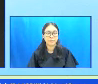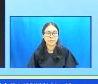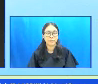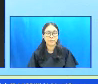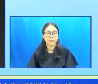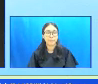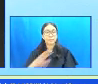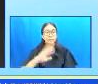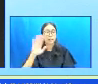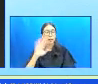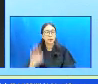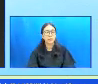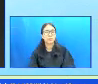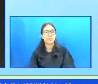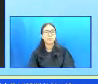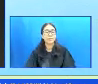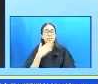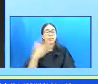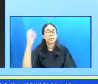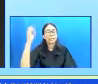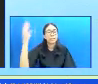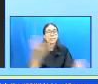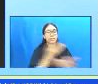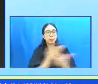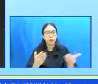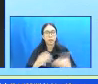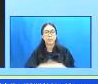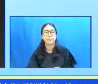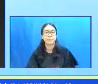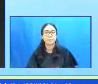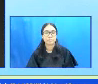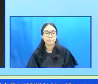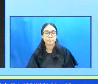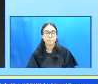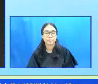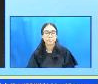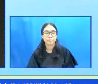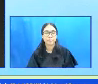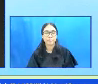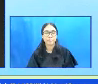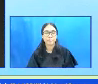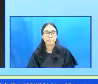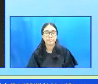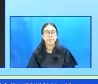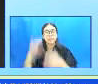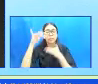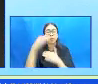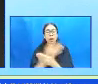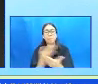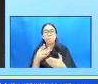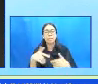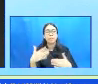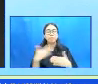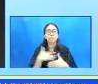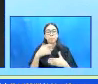Hello, good afternoon, everybody. I hope you all had a group lunch and are ready for this mini panel on